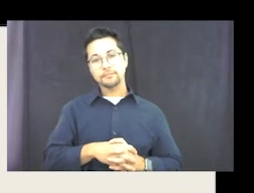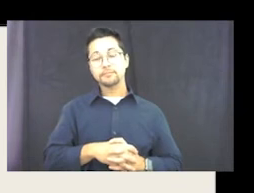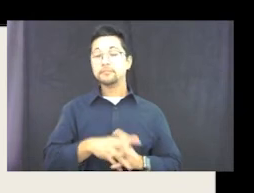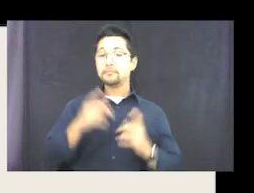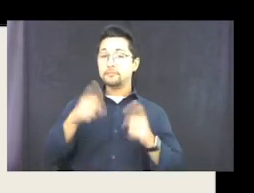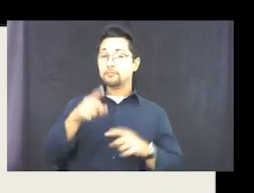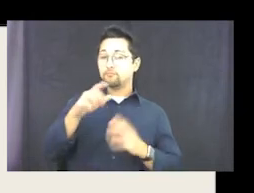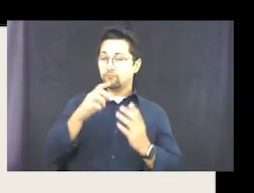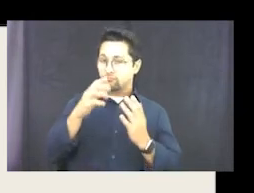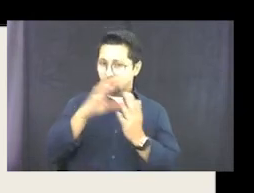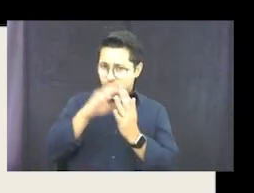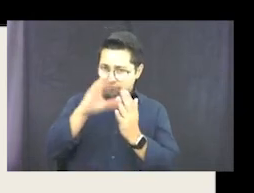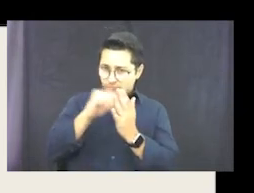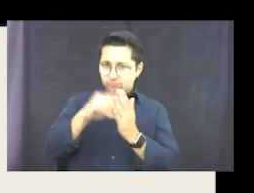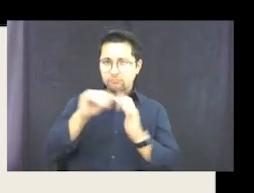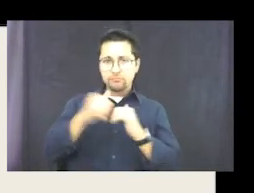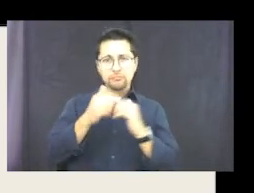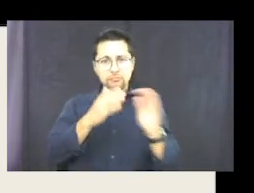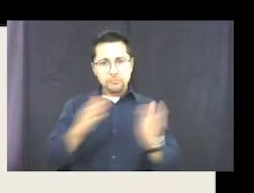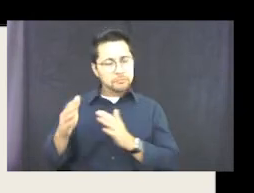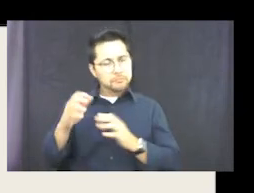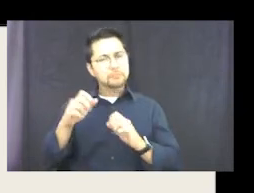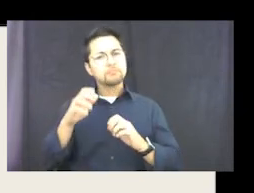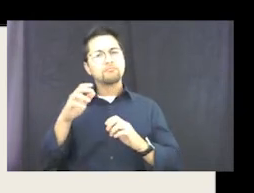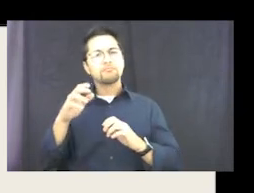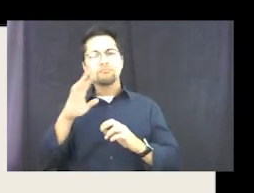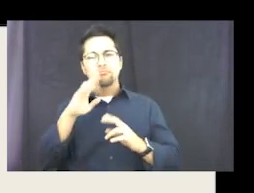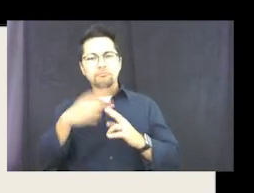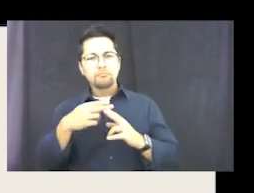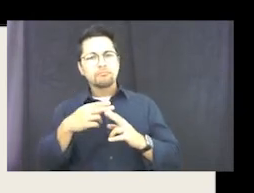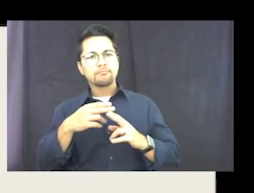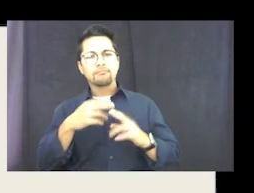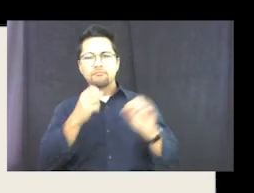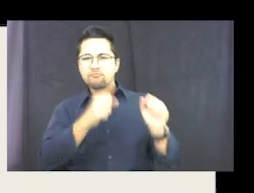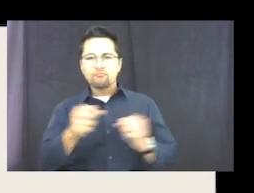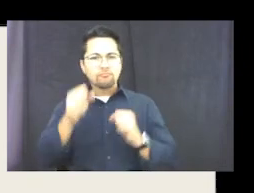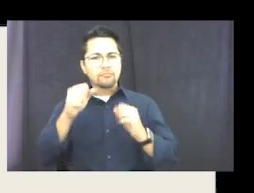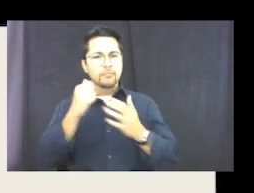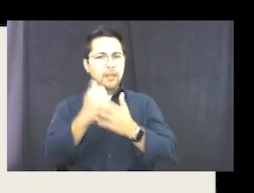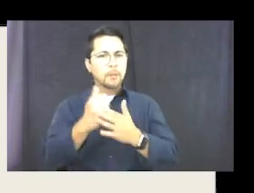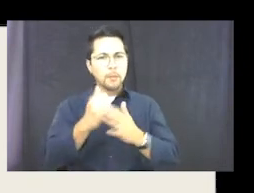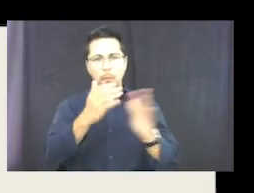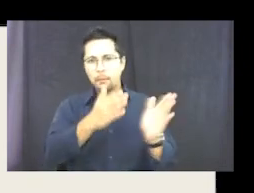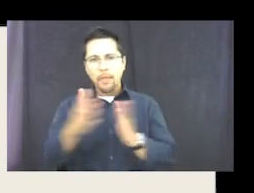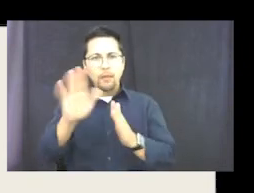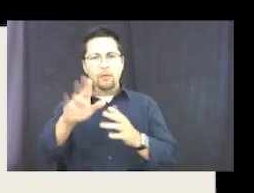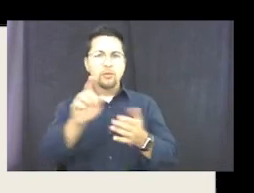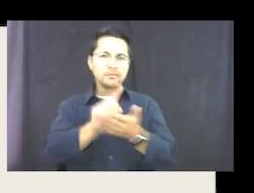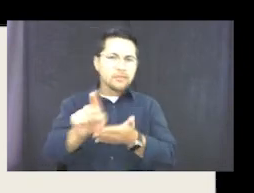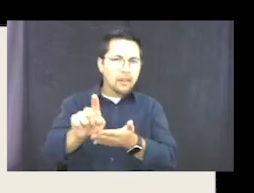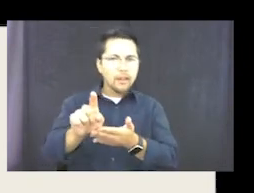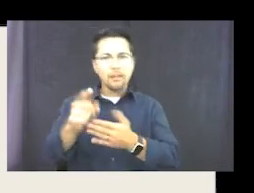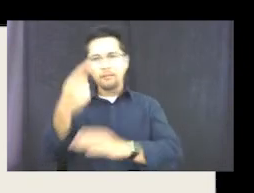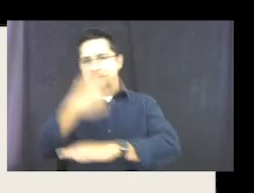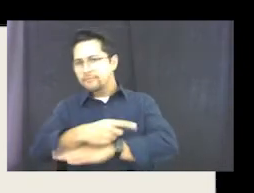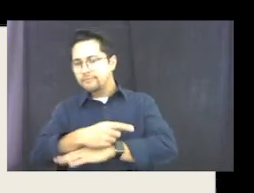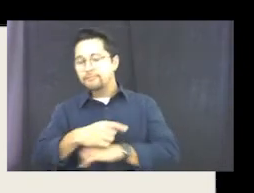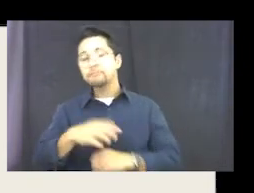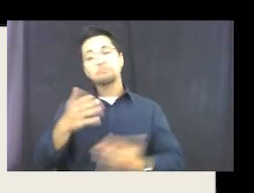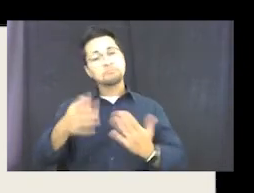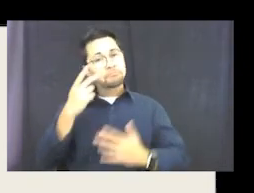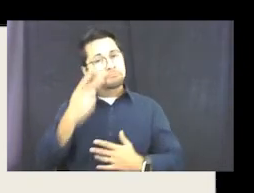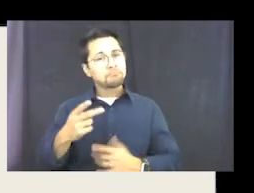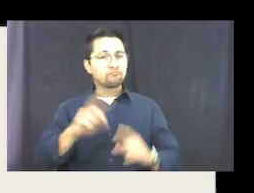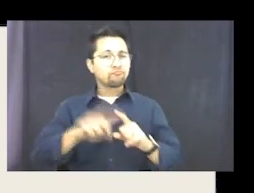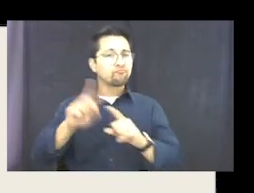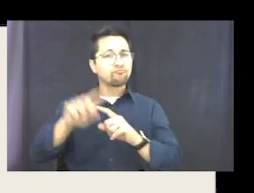When you are learning how to plan, you will come across strategies that teach you exactly how to plan out your days or weeks. You might see a variety of